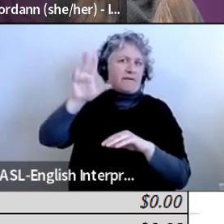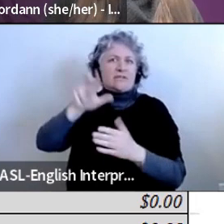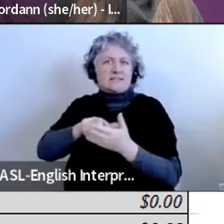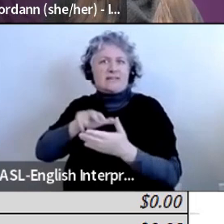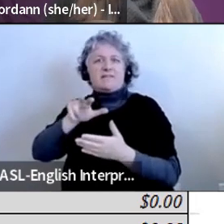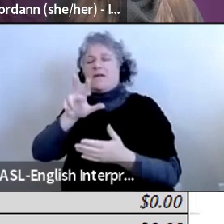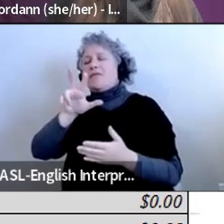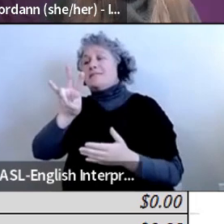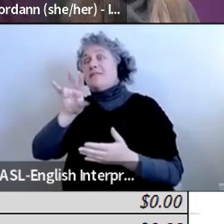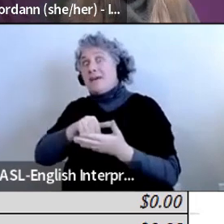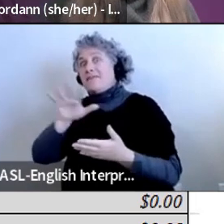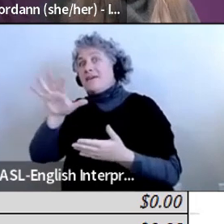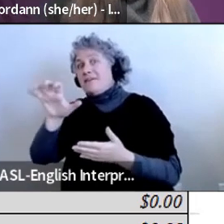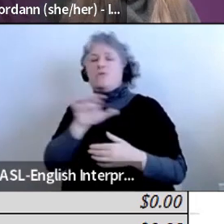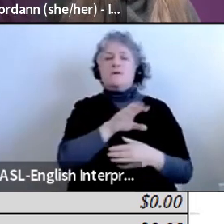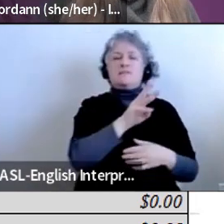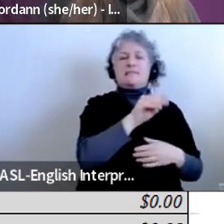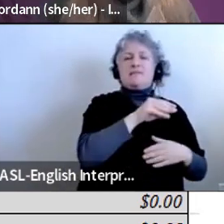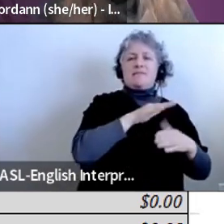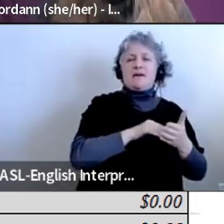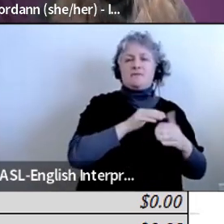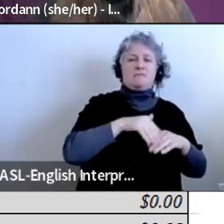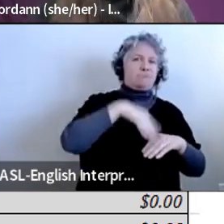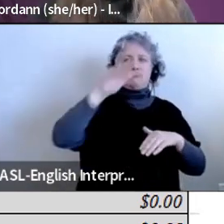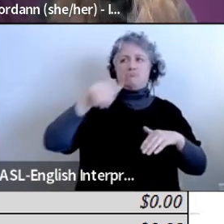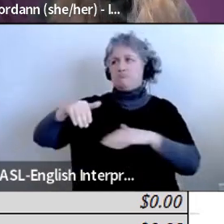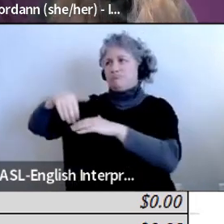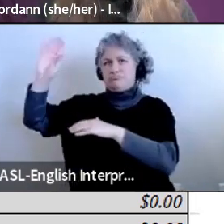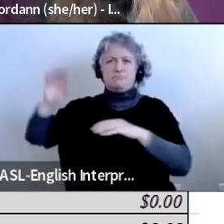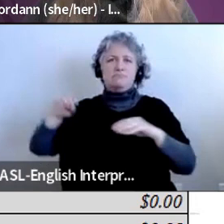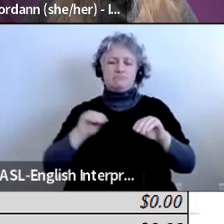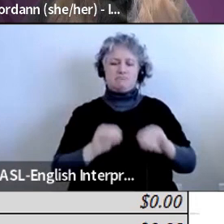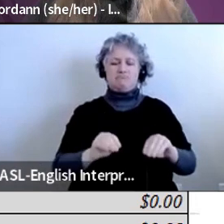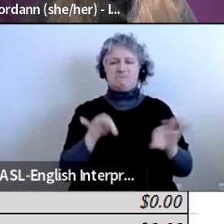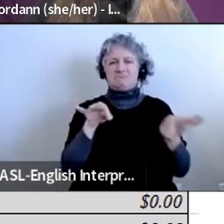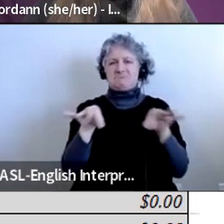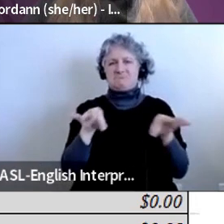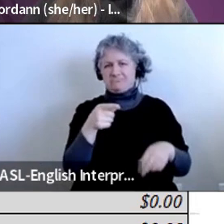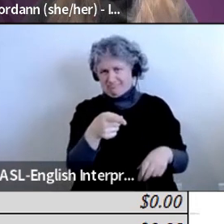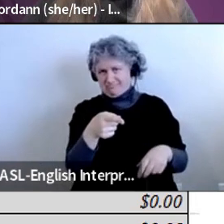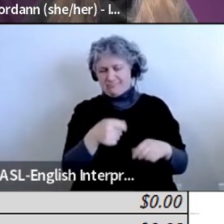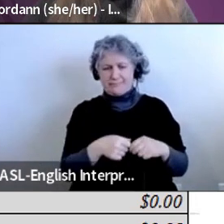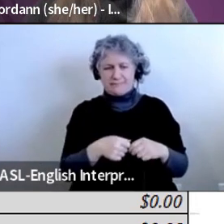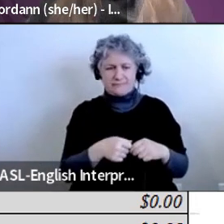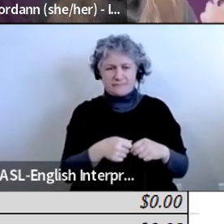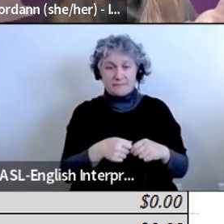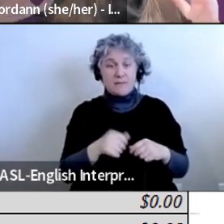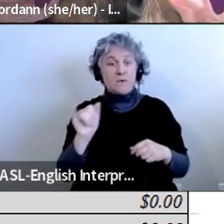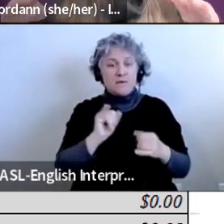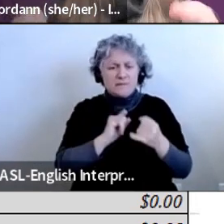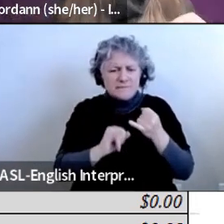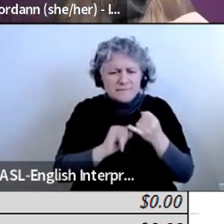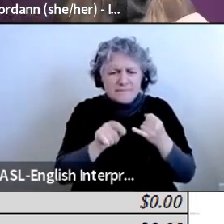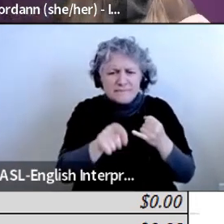project. So this is an opportunity to put that in that section. You'll also see a section at the very bottom that might